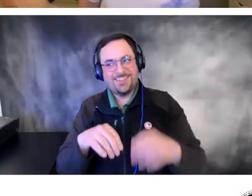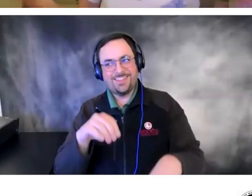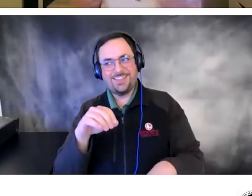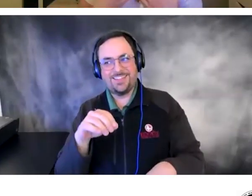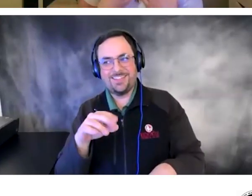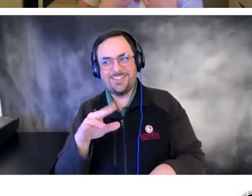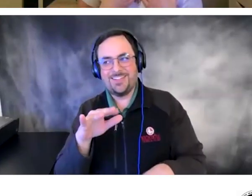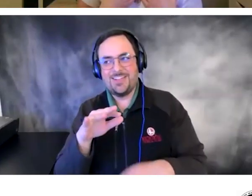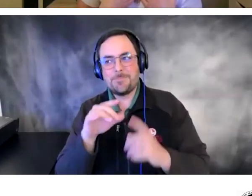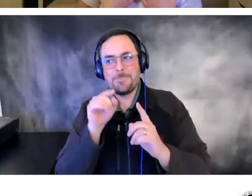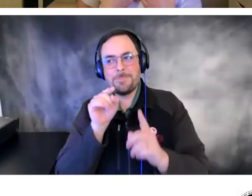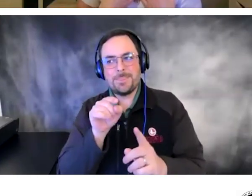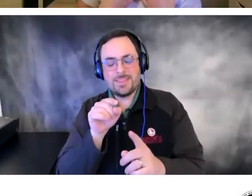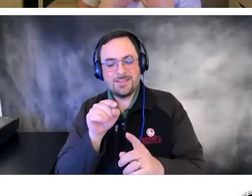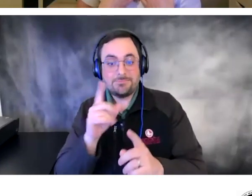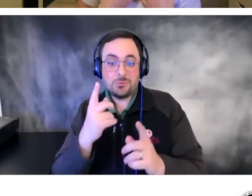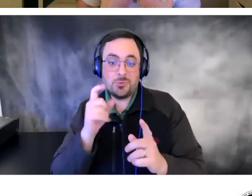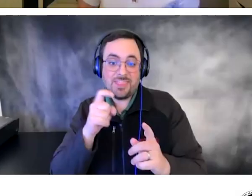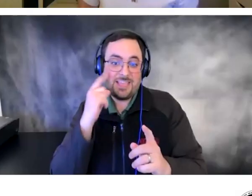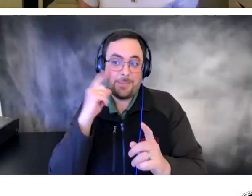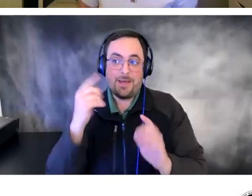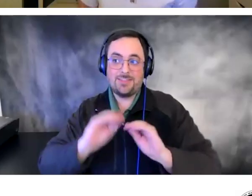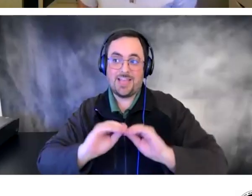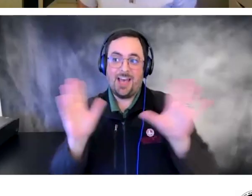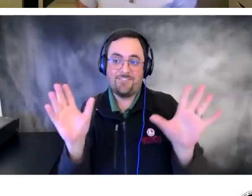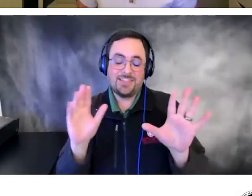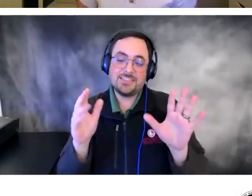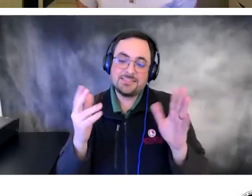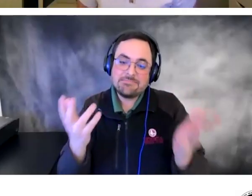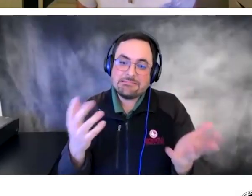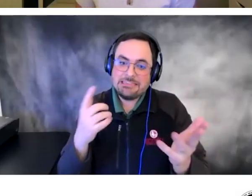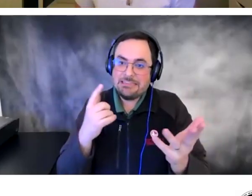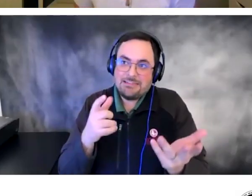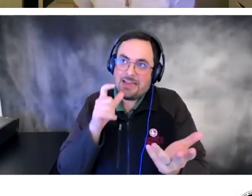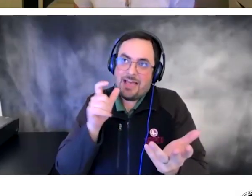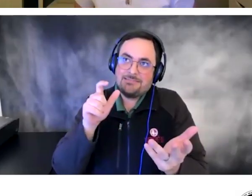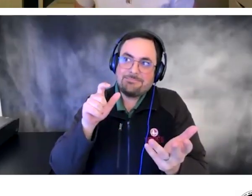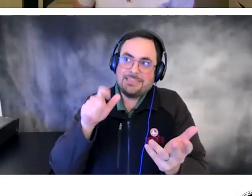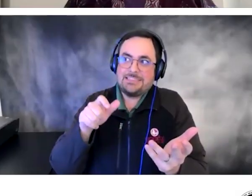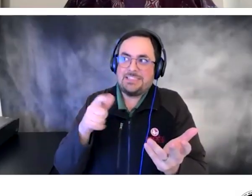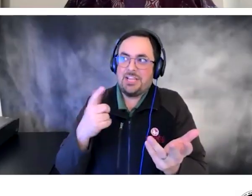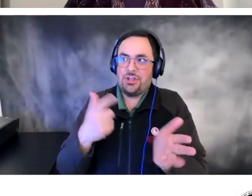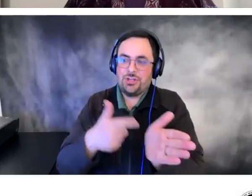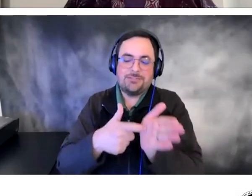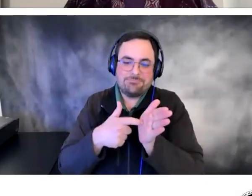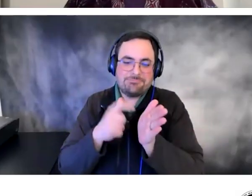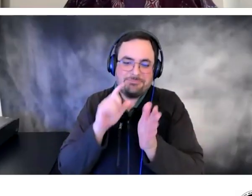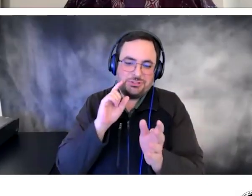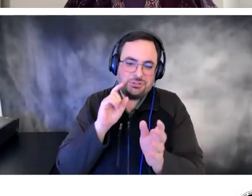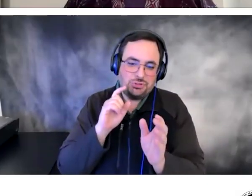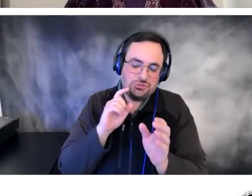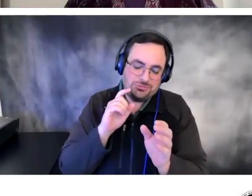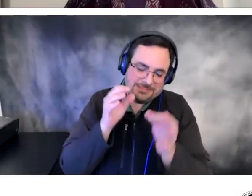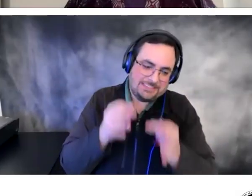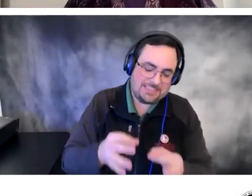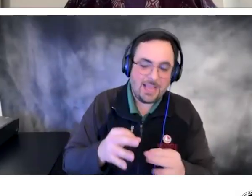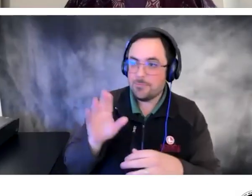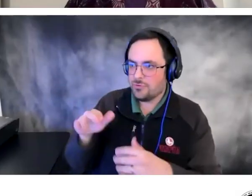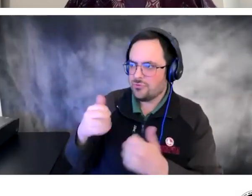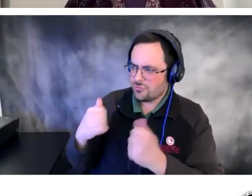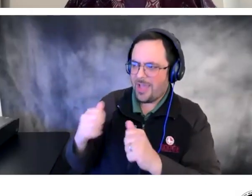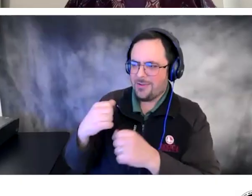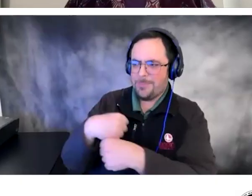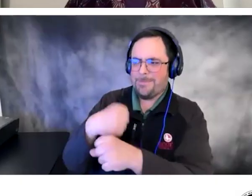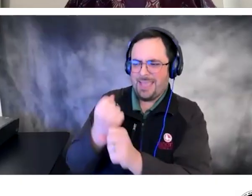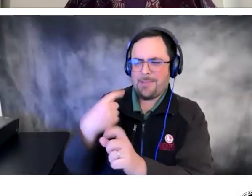Yes, and what we think should be the most obvious is not Yeah. necessarily what they're going to choose. Yeah. Um, And although we try to create